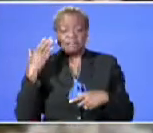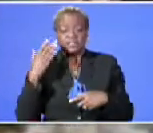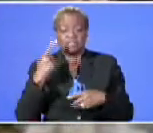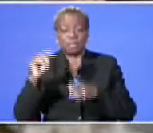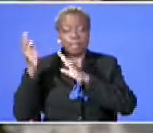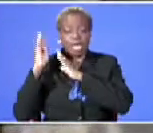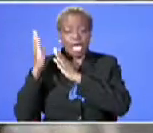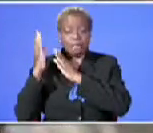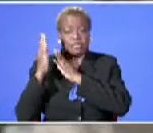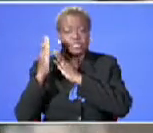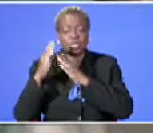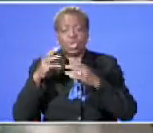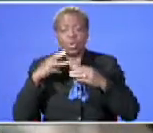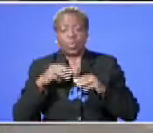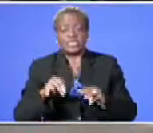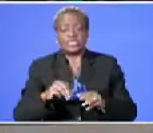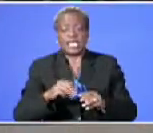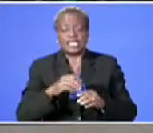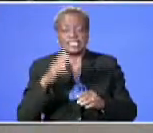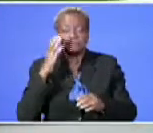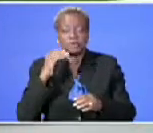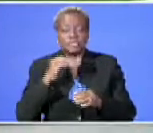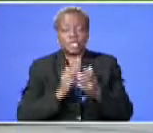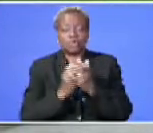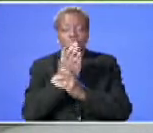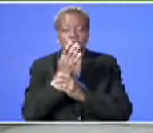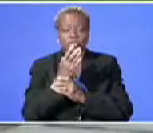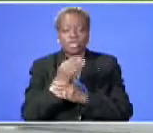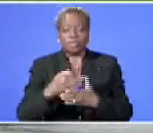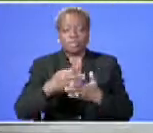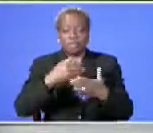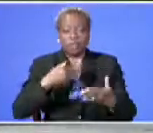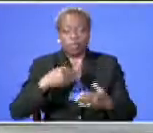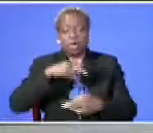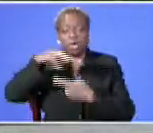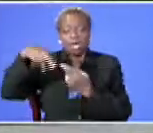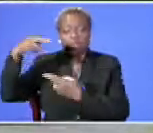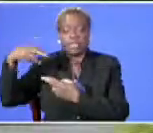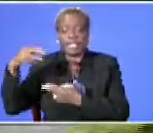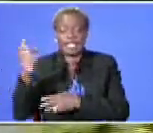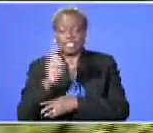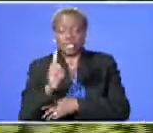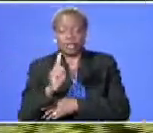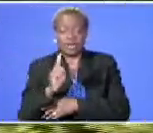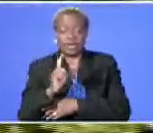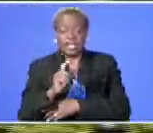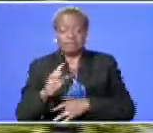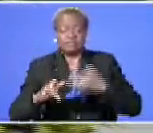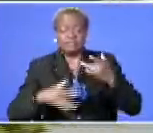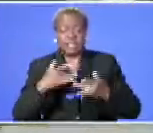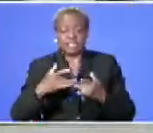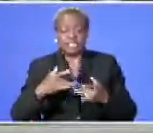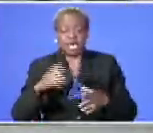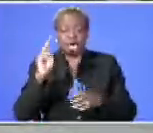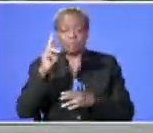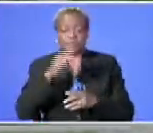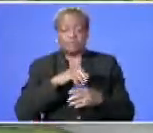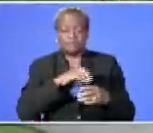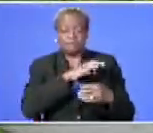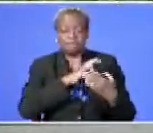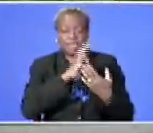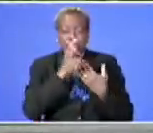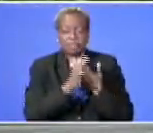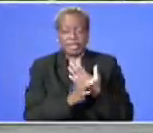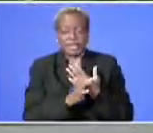tourism sector post-Hurricane Dorian, a growth that was being felt up to February. The central bank's financial outlook factors in